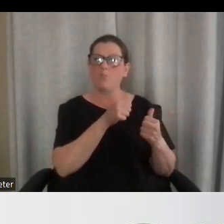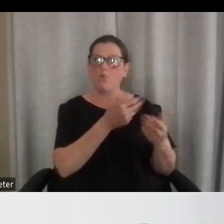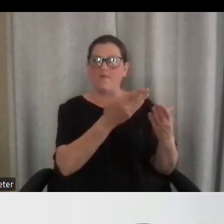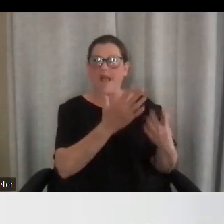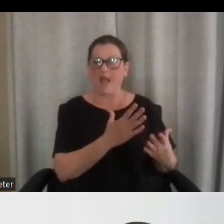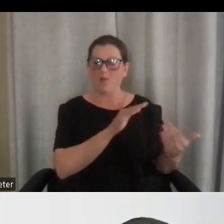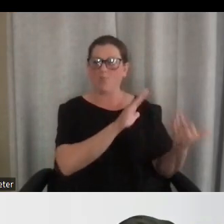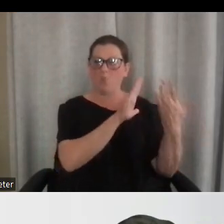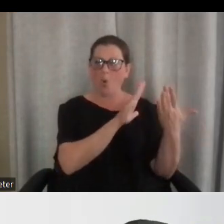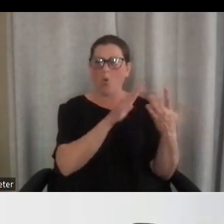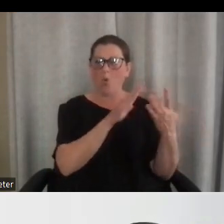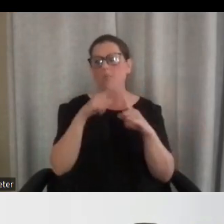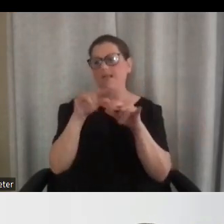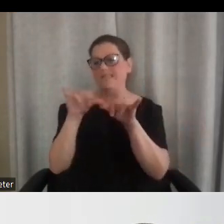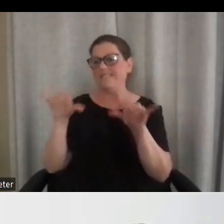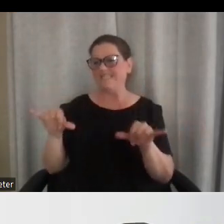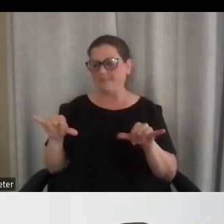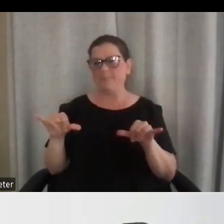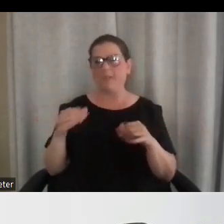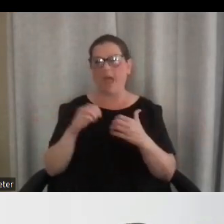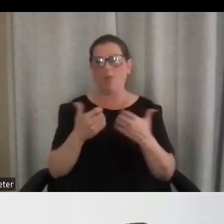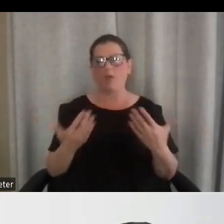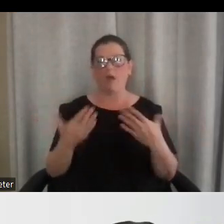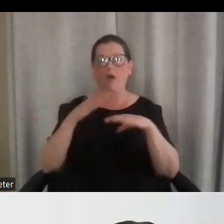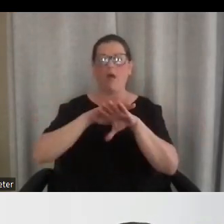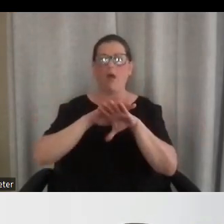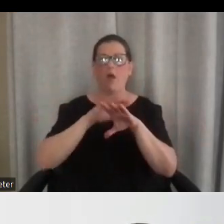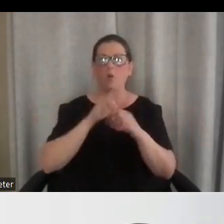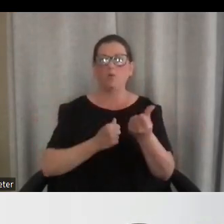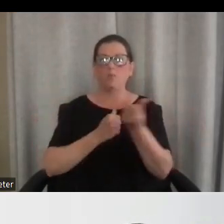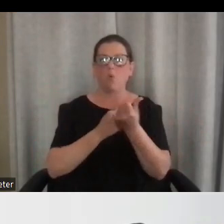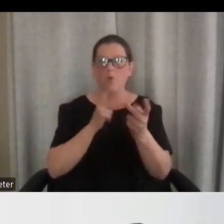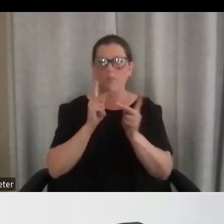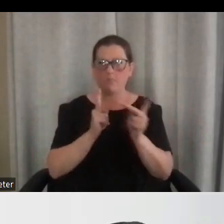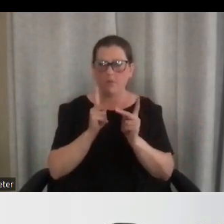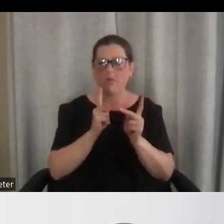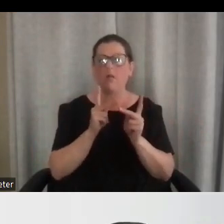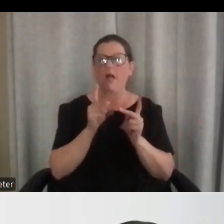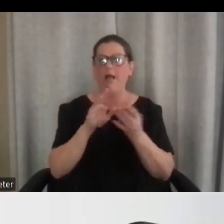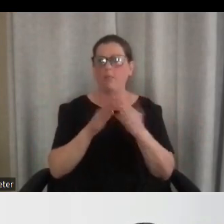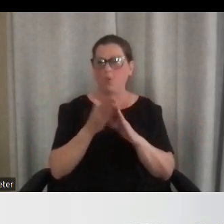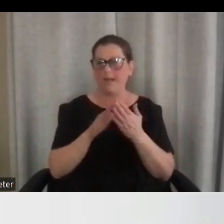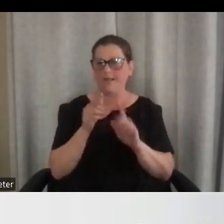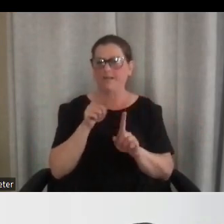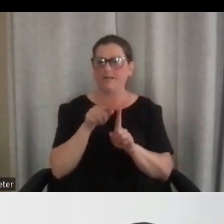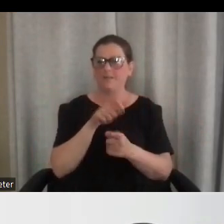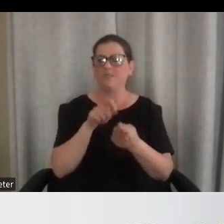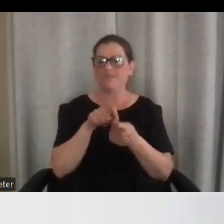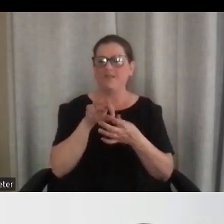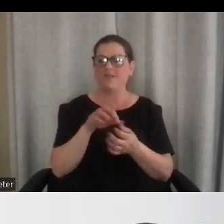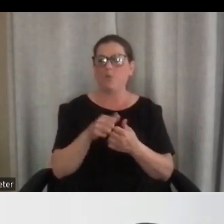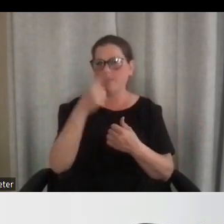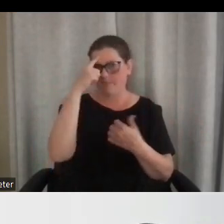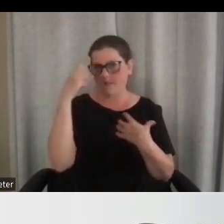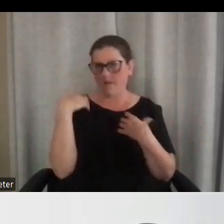system or really cross-sector approaches to supporting individuals and communities, particularly those experiencing mental health and